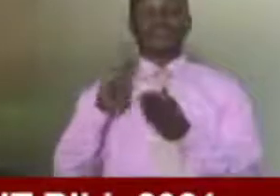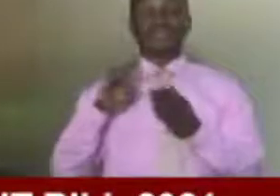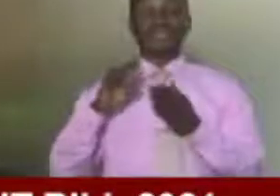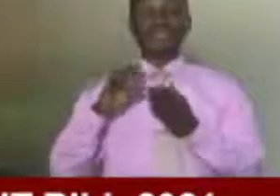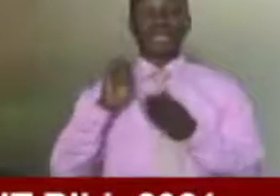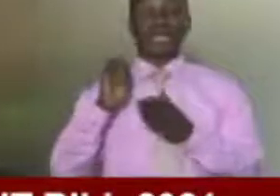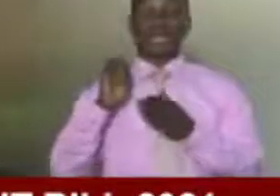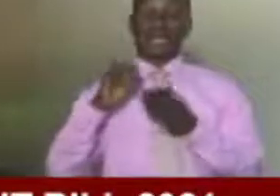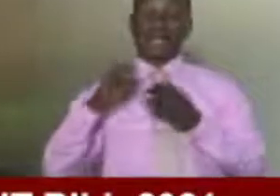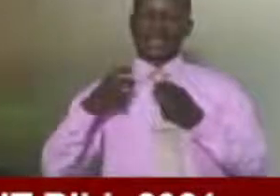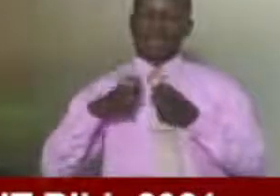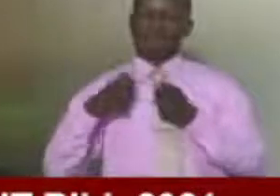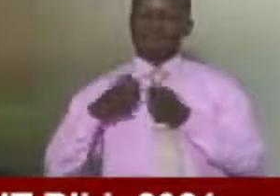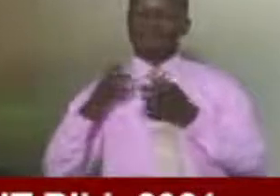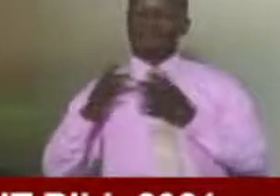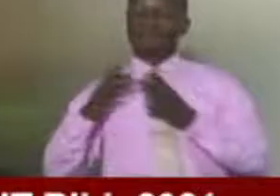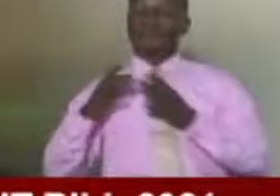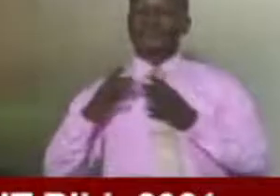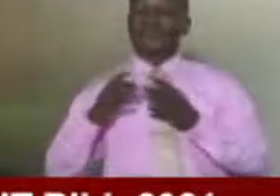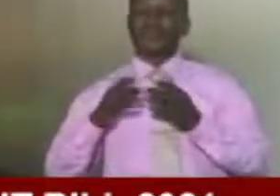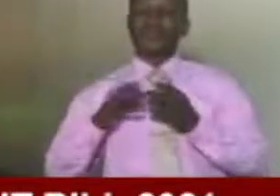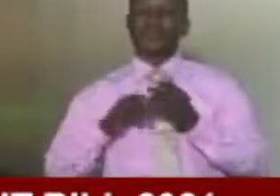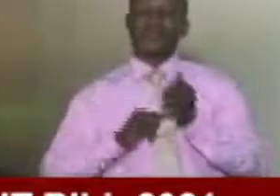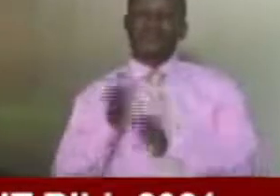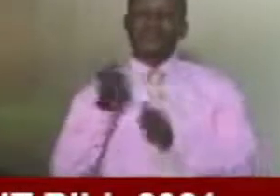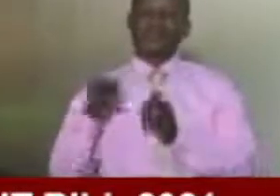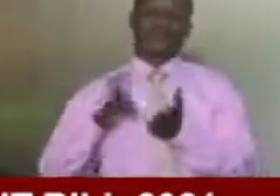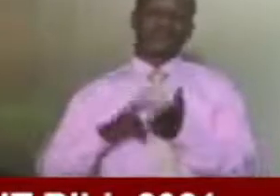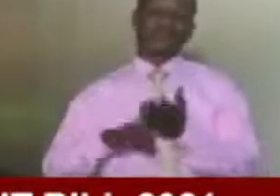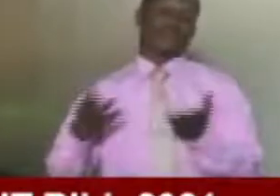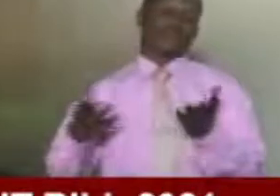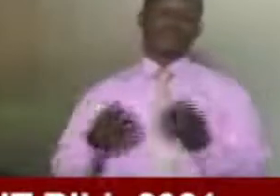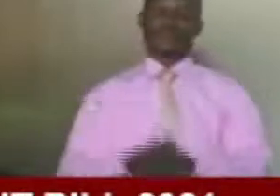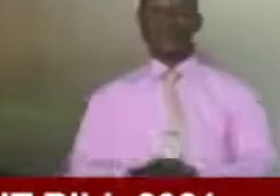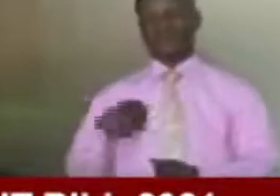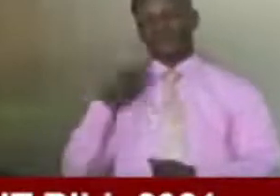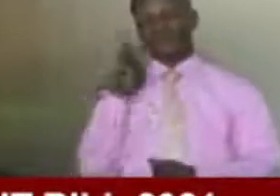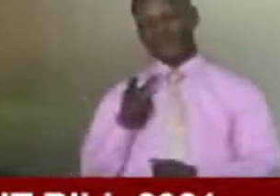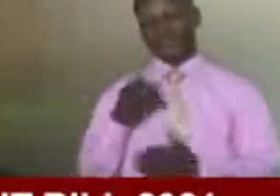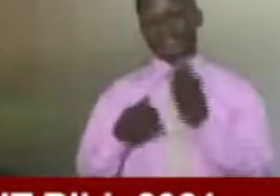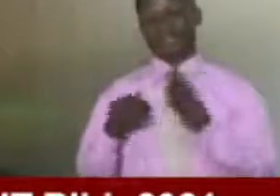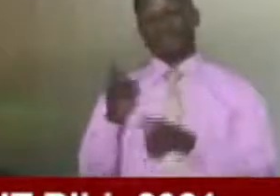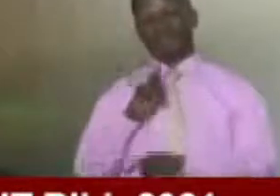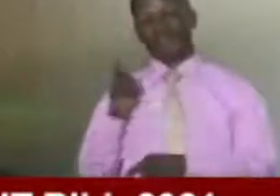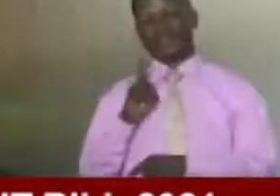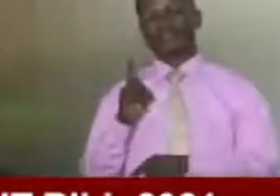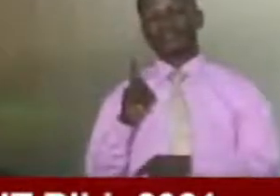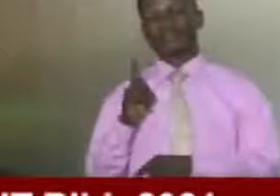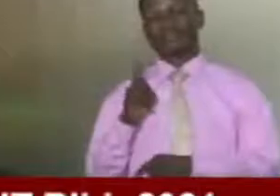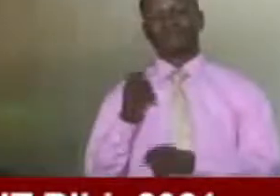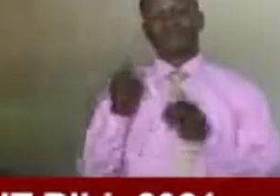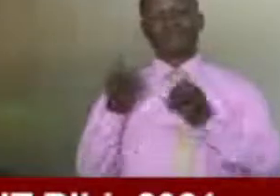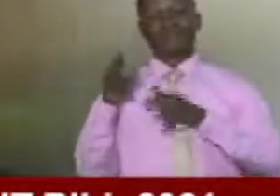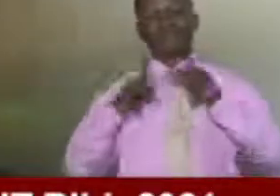the... Because the reason why I said so is that we saw election in Ondo, we saw it in Edo, where, I mean, a lot of people